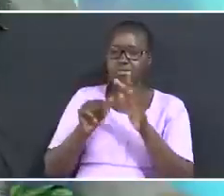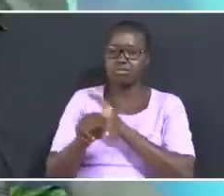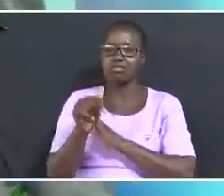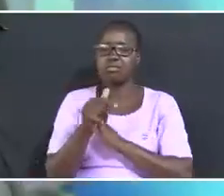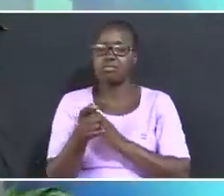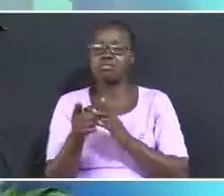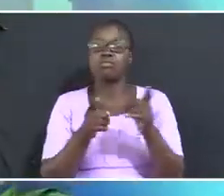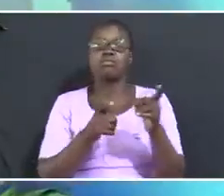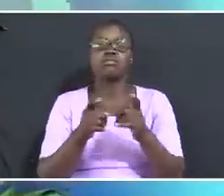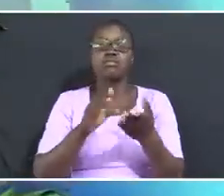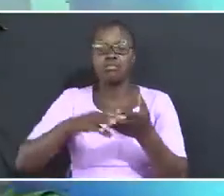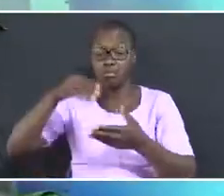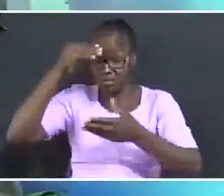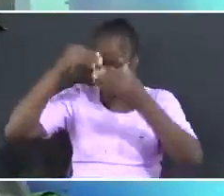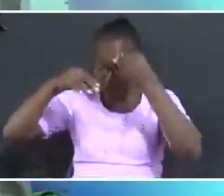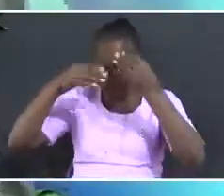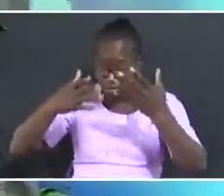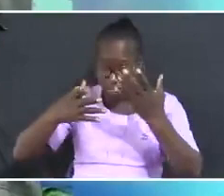how to steal.